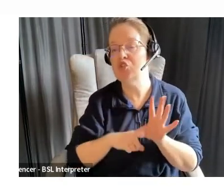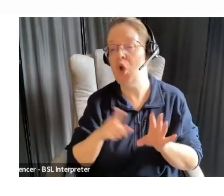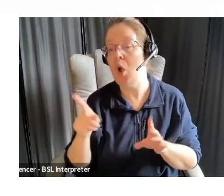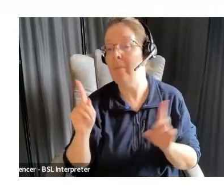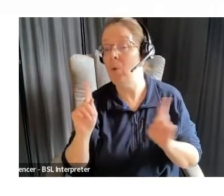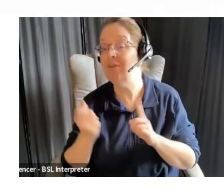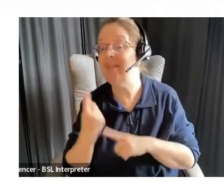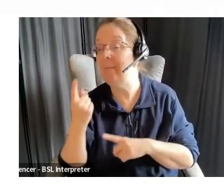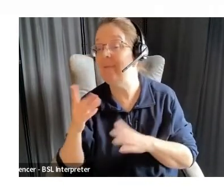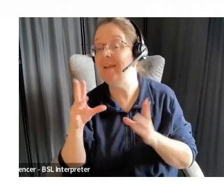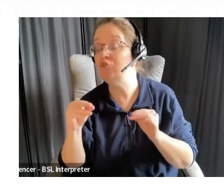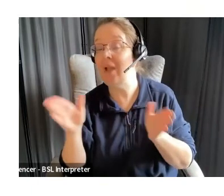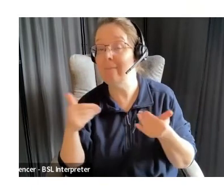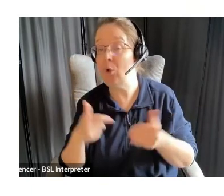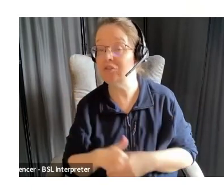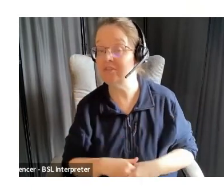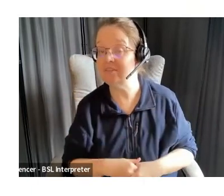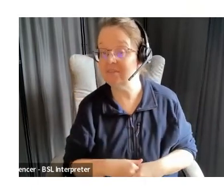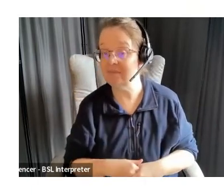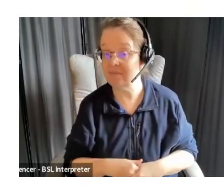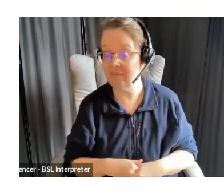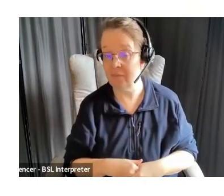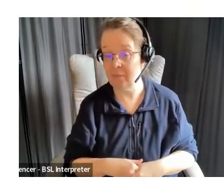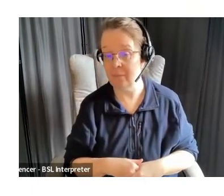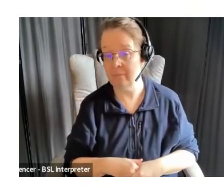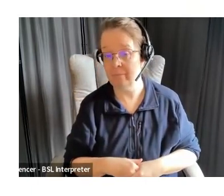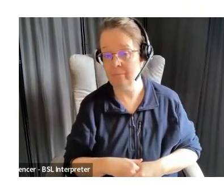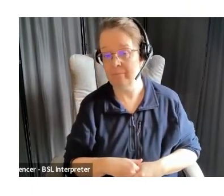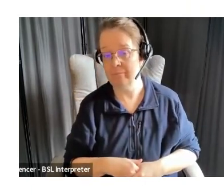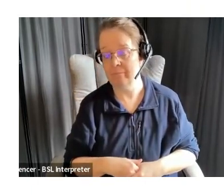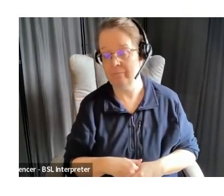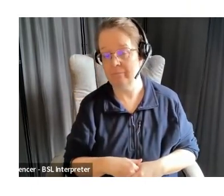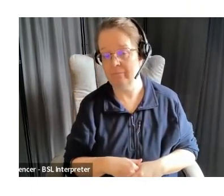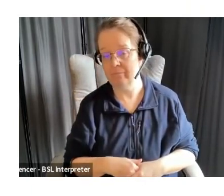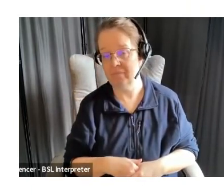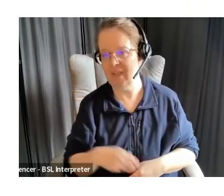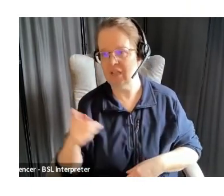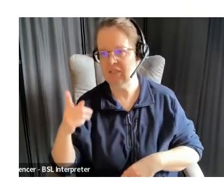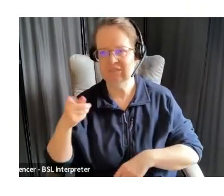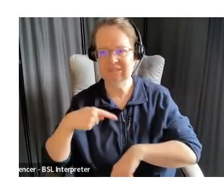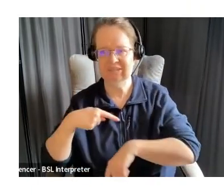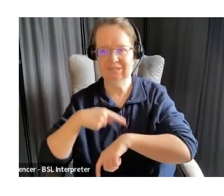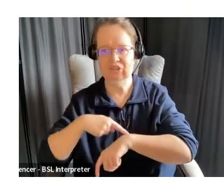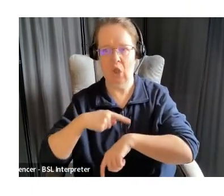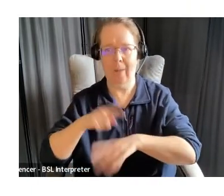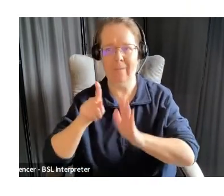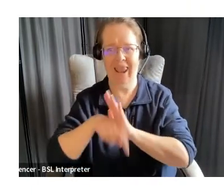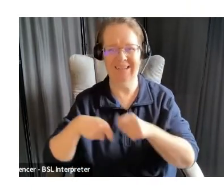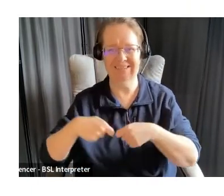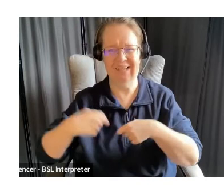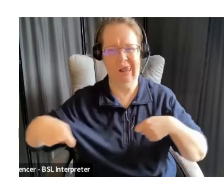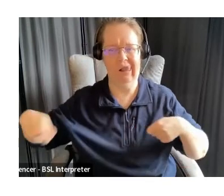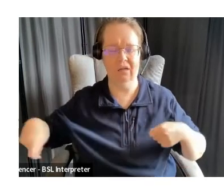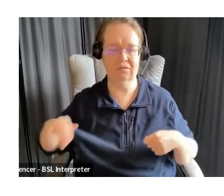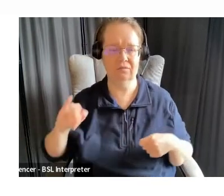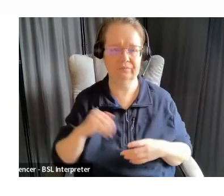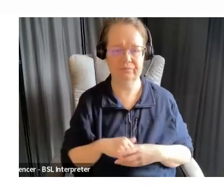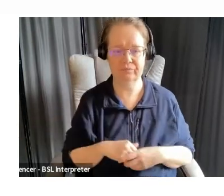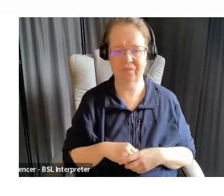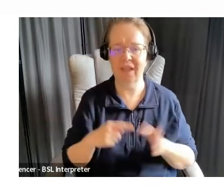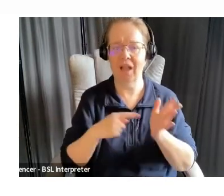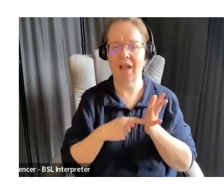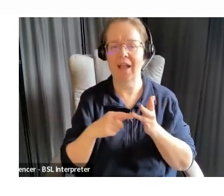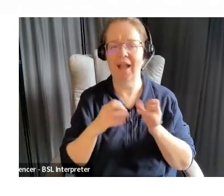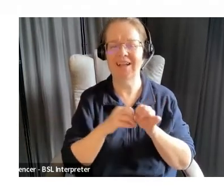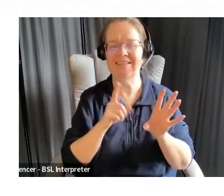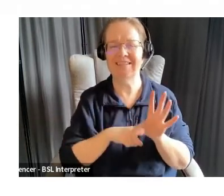box? Pretty quiet, but should we move on to the next slide? I'm just conscious about the time. Okay, so Toby is